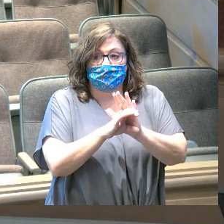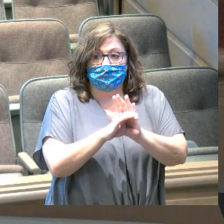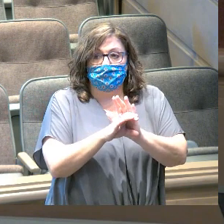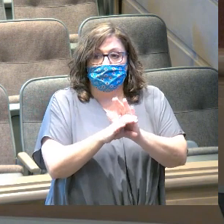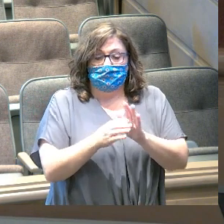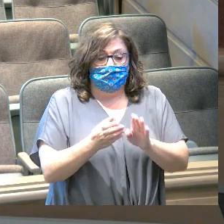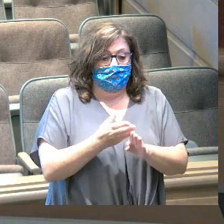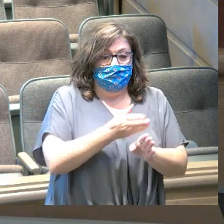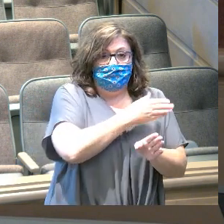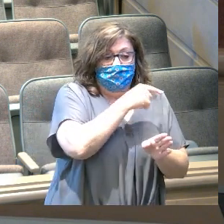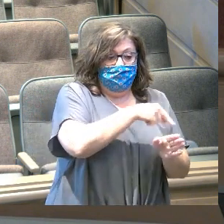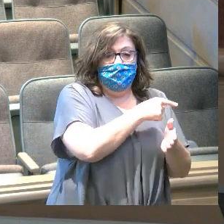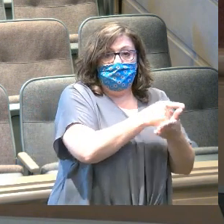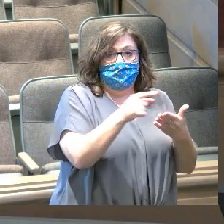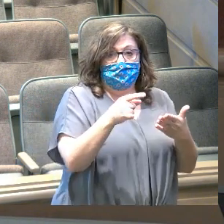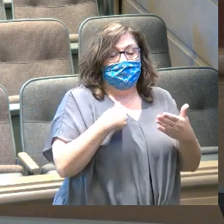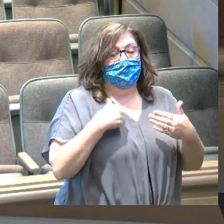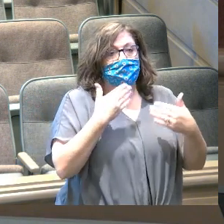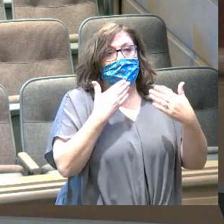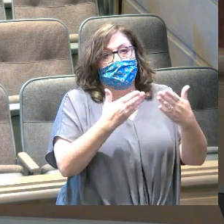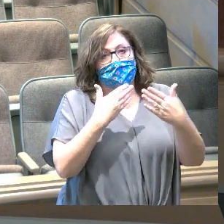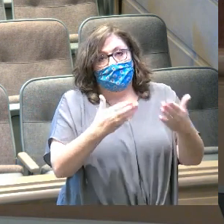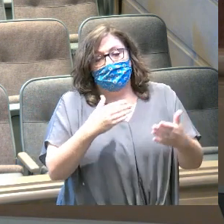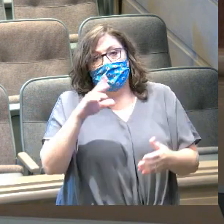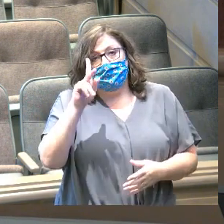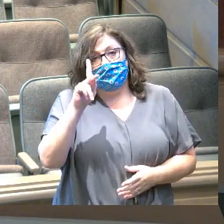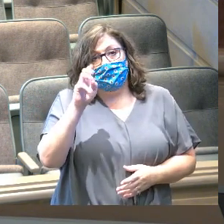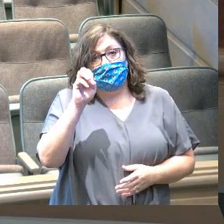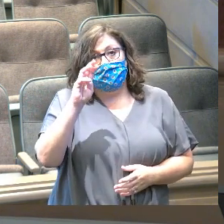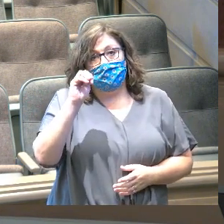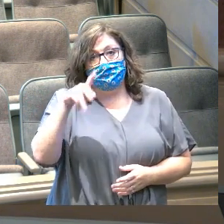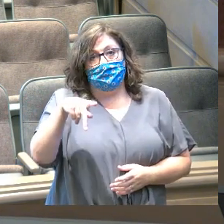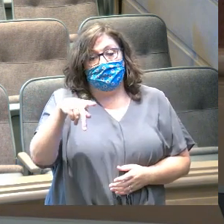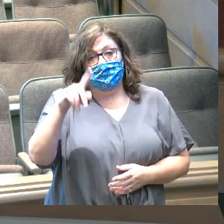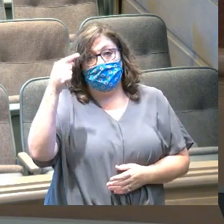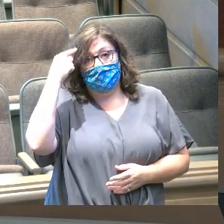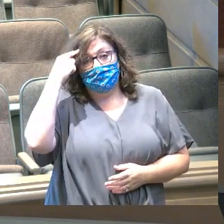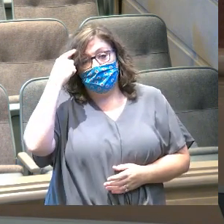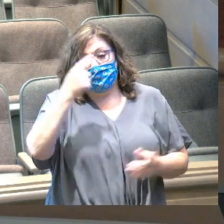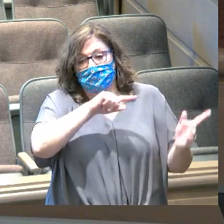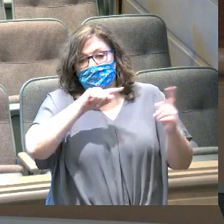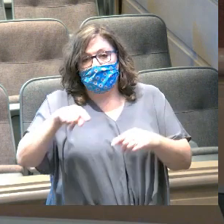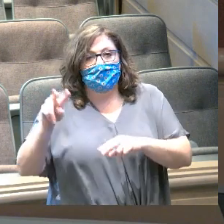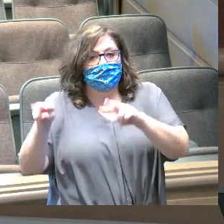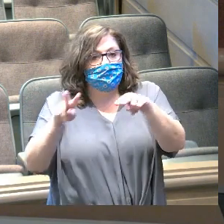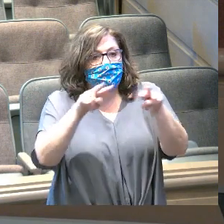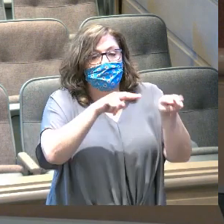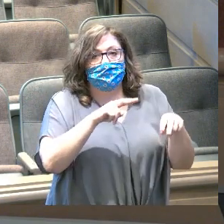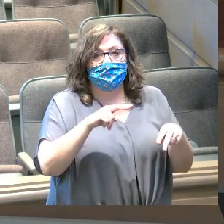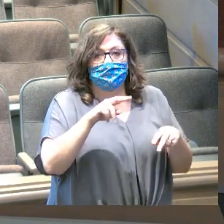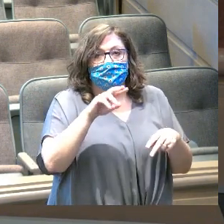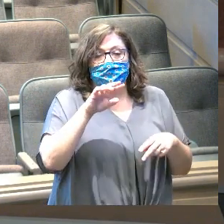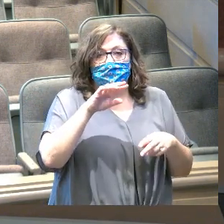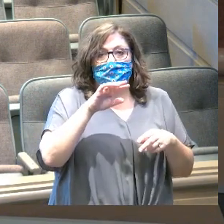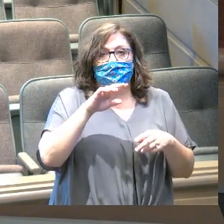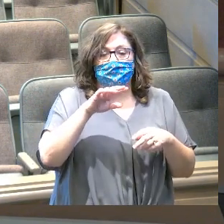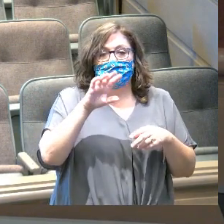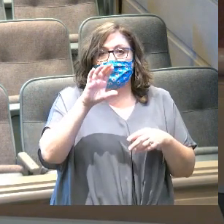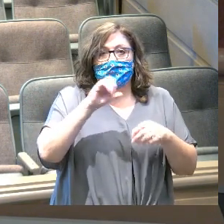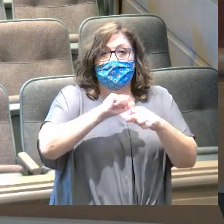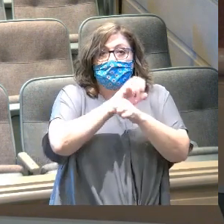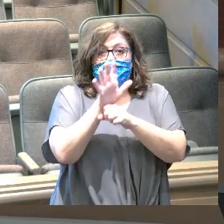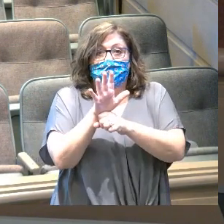this week we were thankful to have the governor come down and tour the COVID-19 surge facility that literally has been built at Phoebe North, where literally